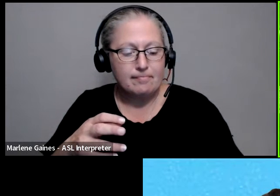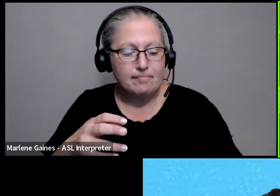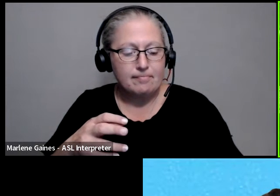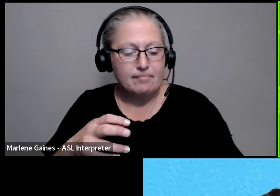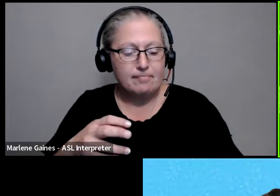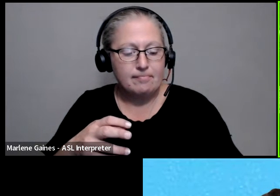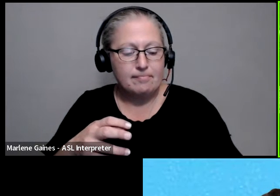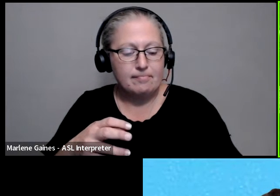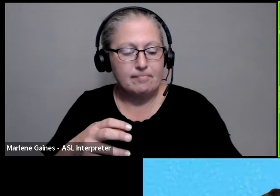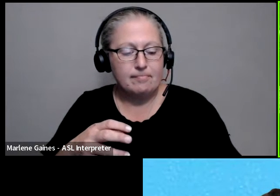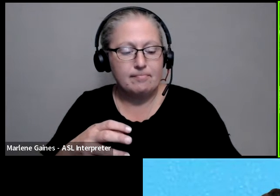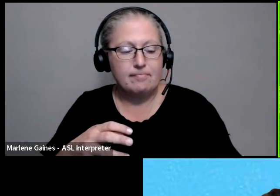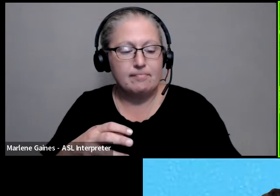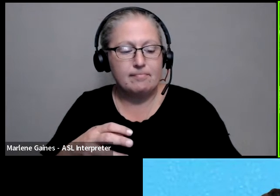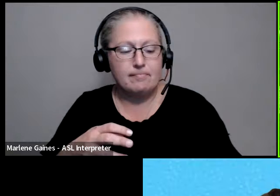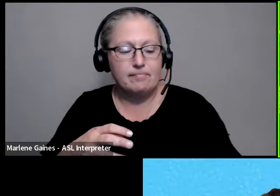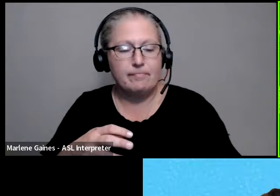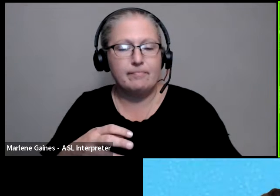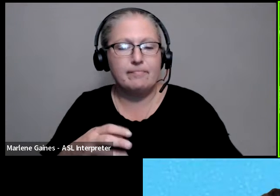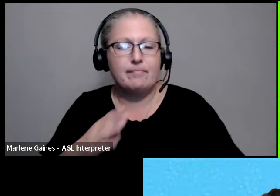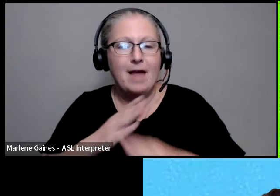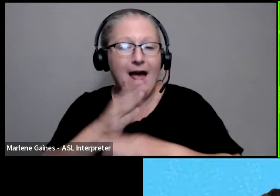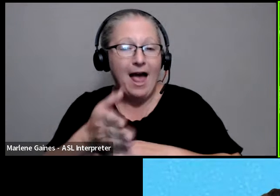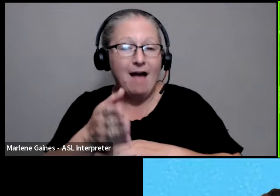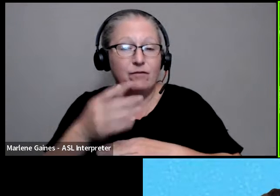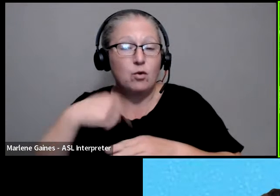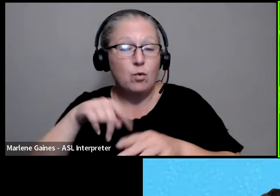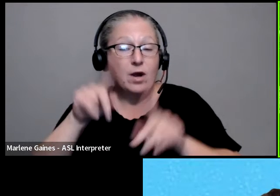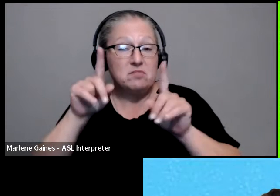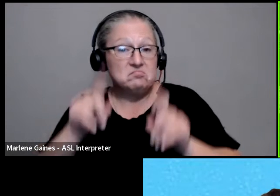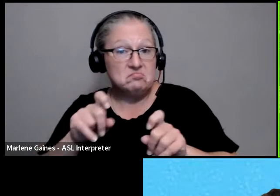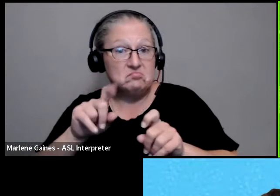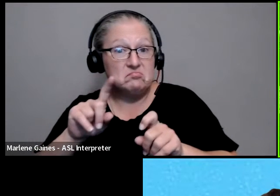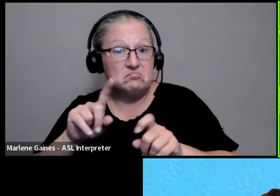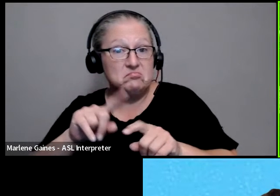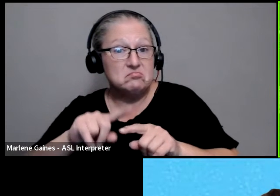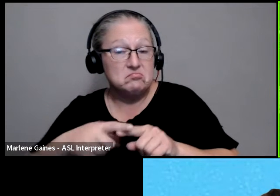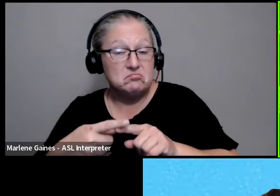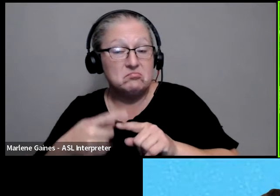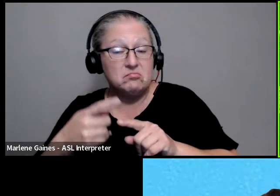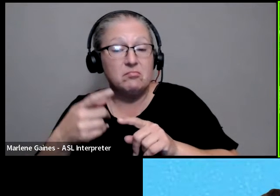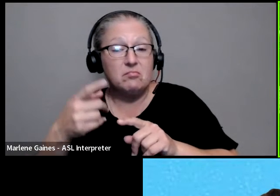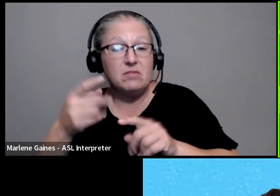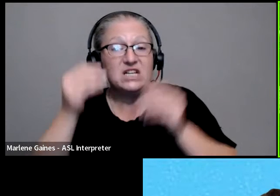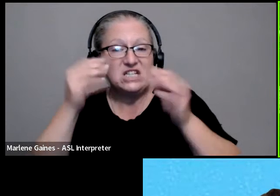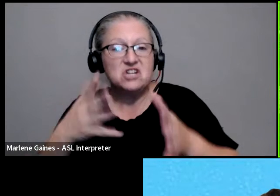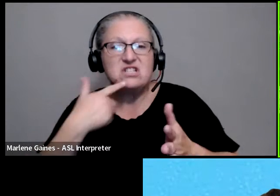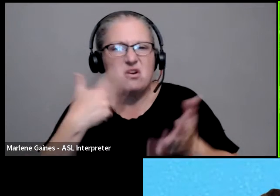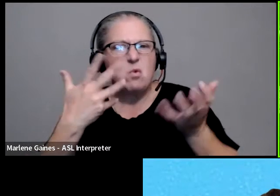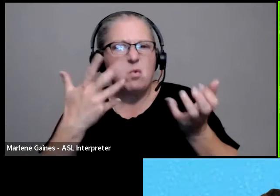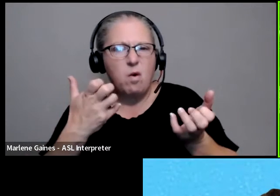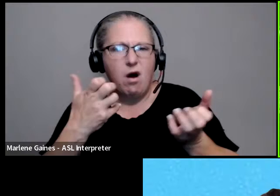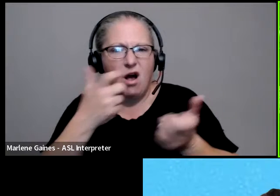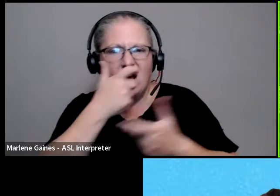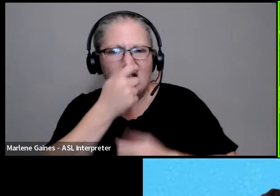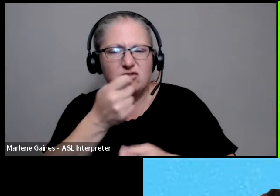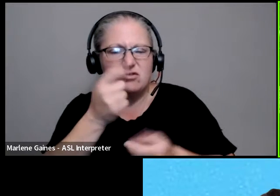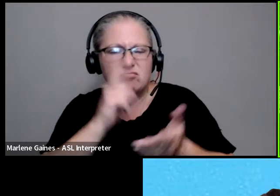pilot, teachers said, hey, we want to really look into this. And so